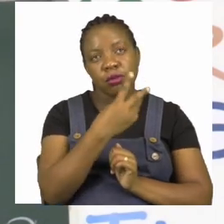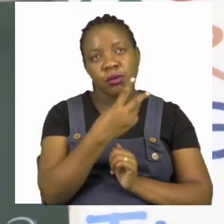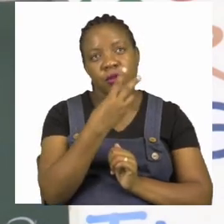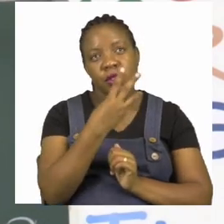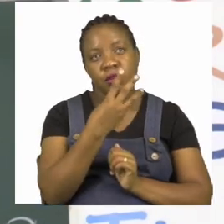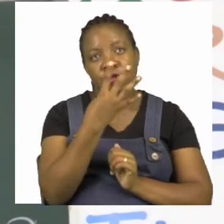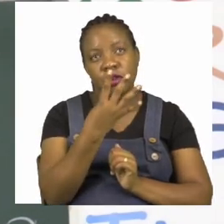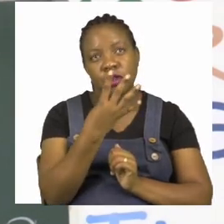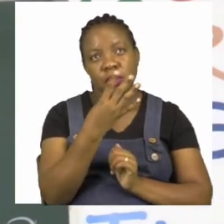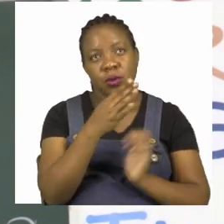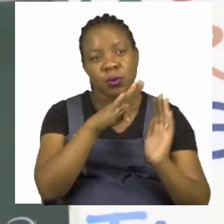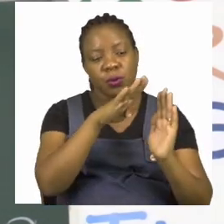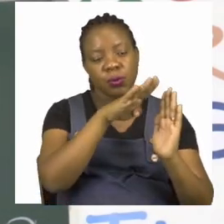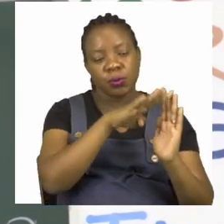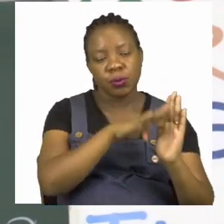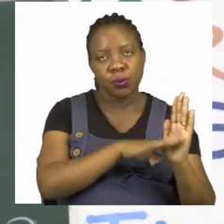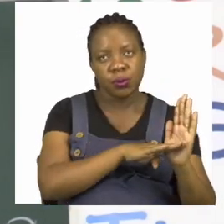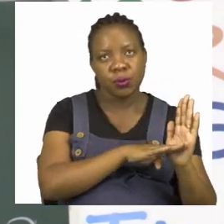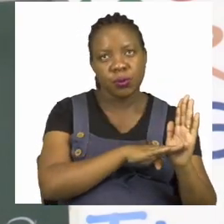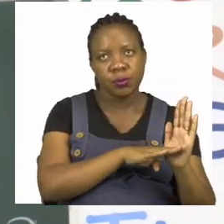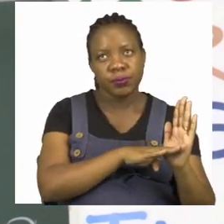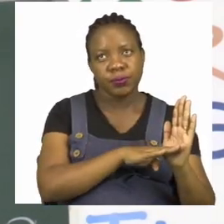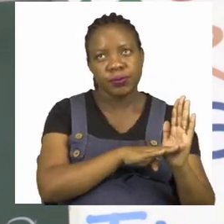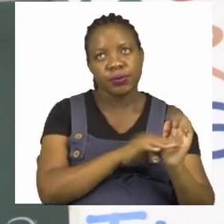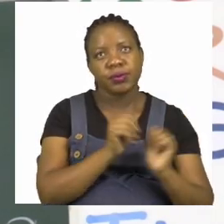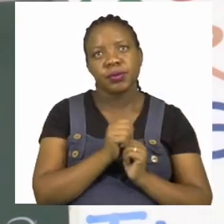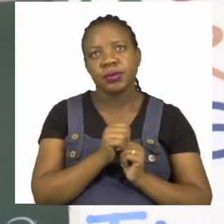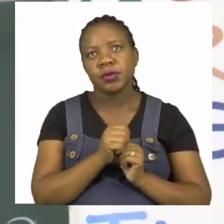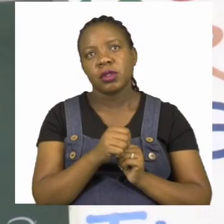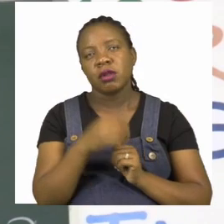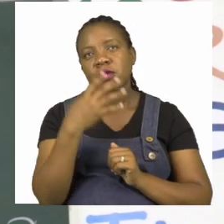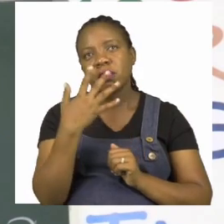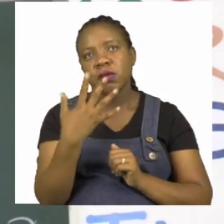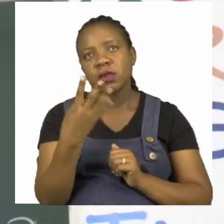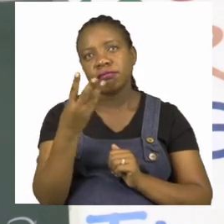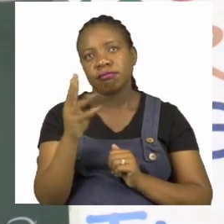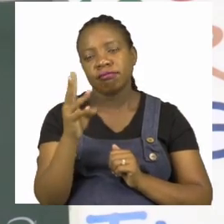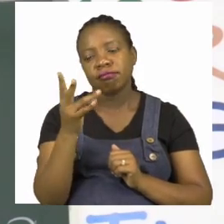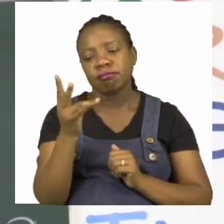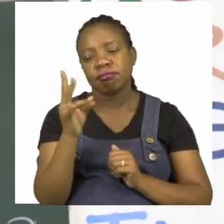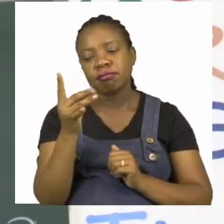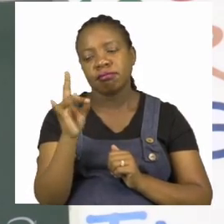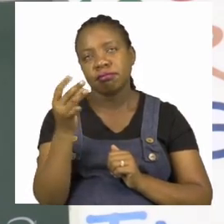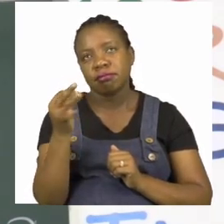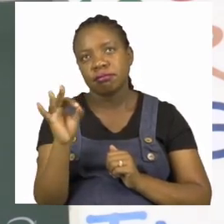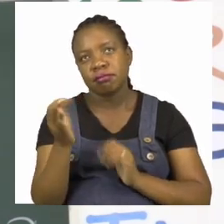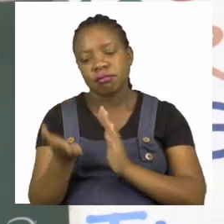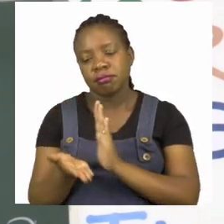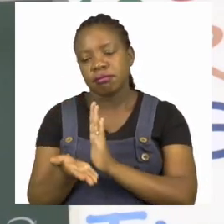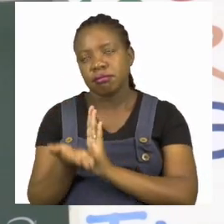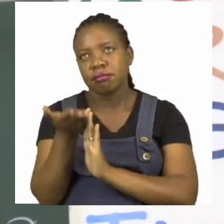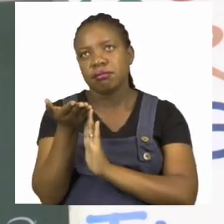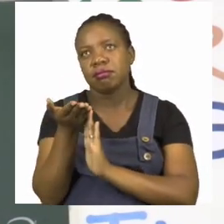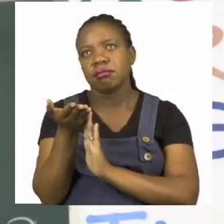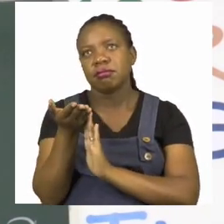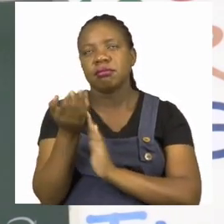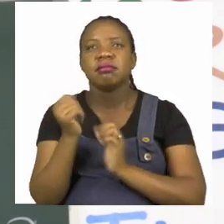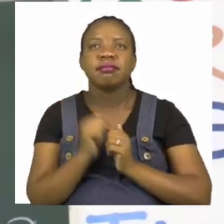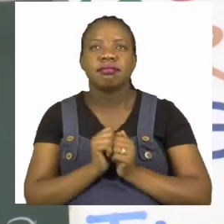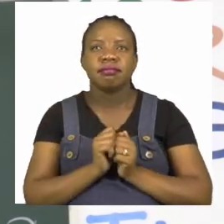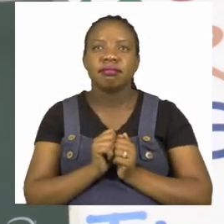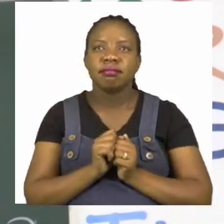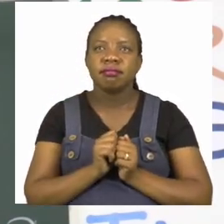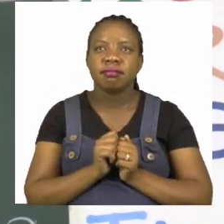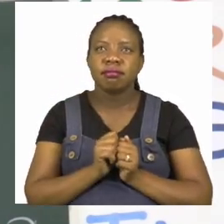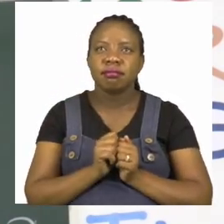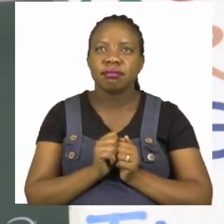2, 3, 4, we round down. And then from 5 to 9, we round going up.